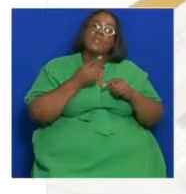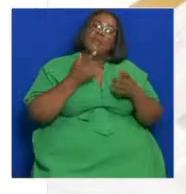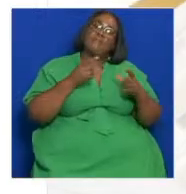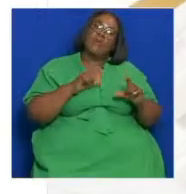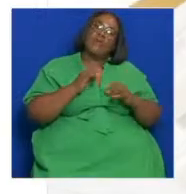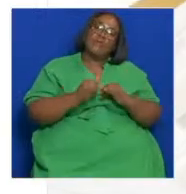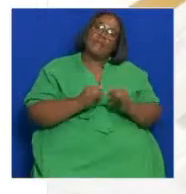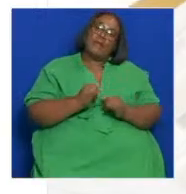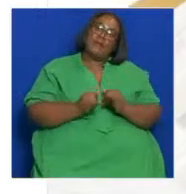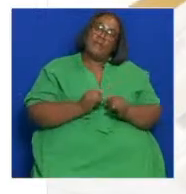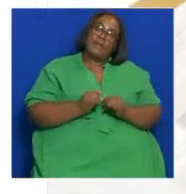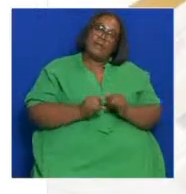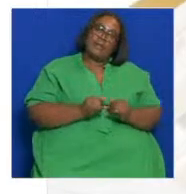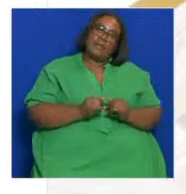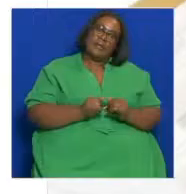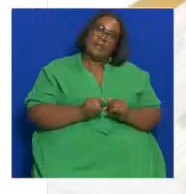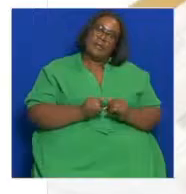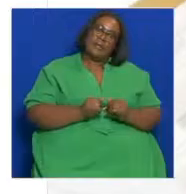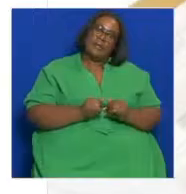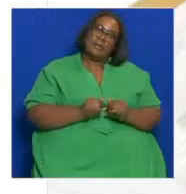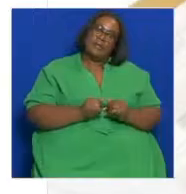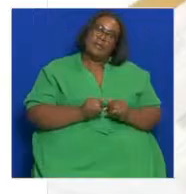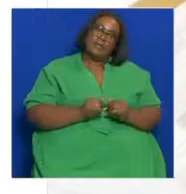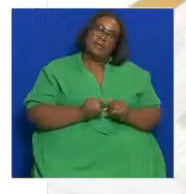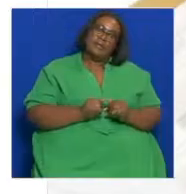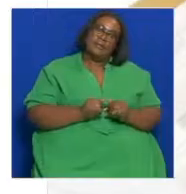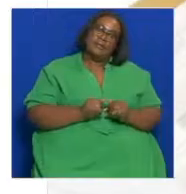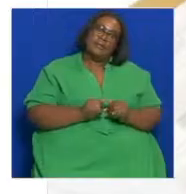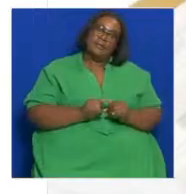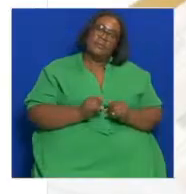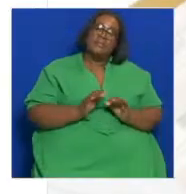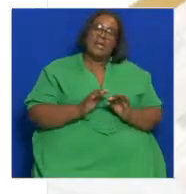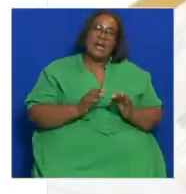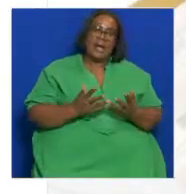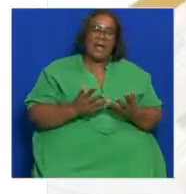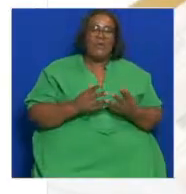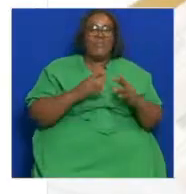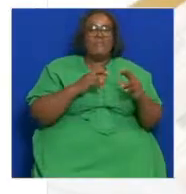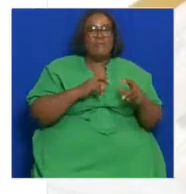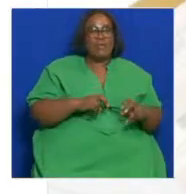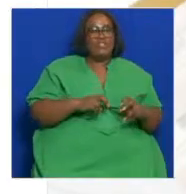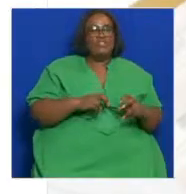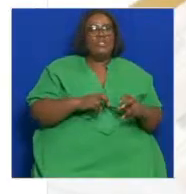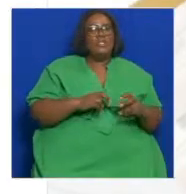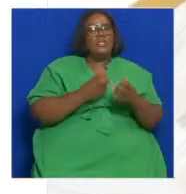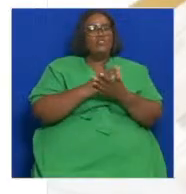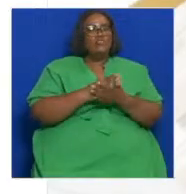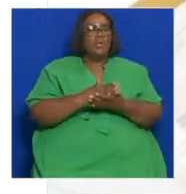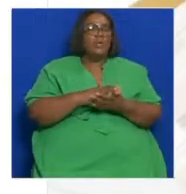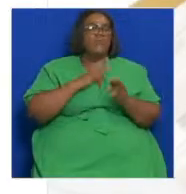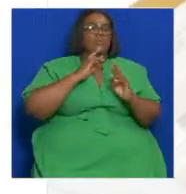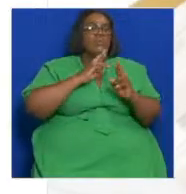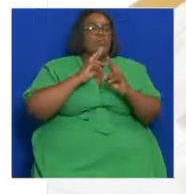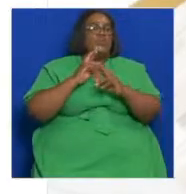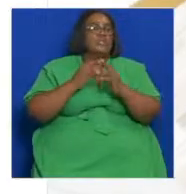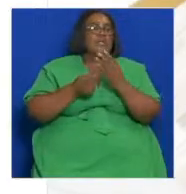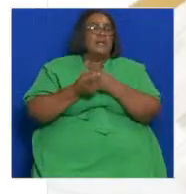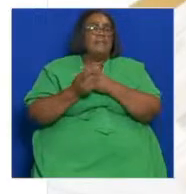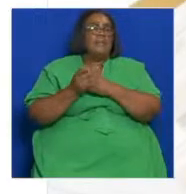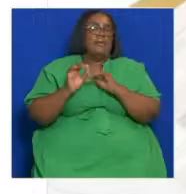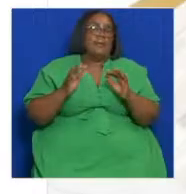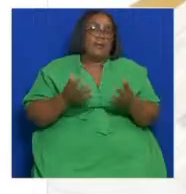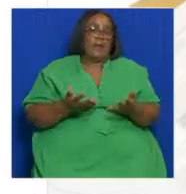that in terms of how the flow of information or how reporting happens, is that then